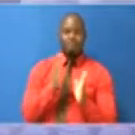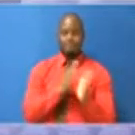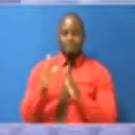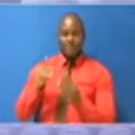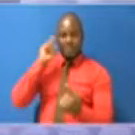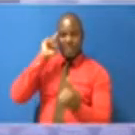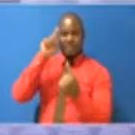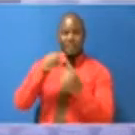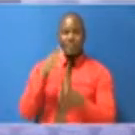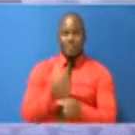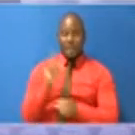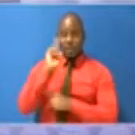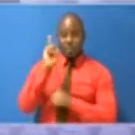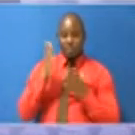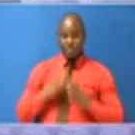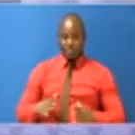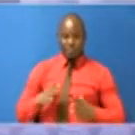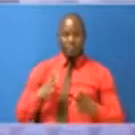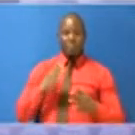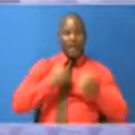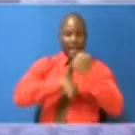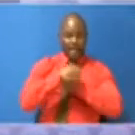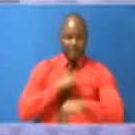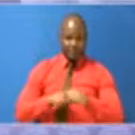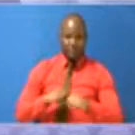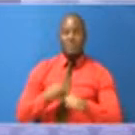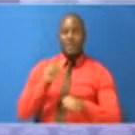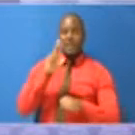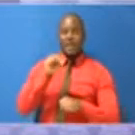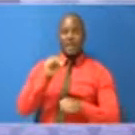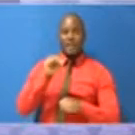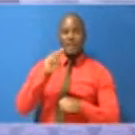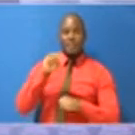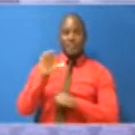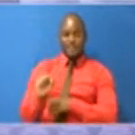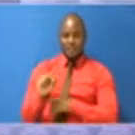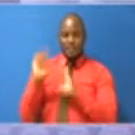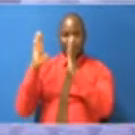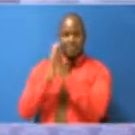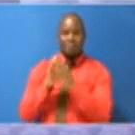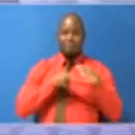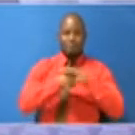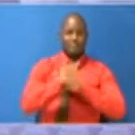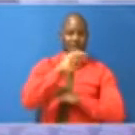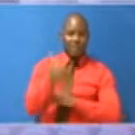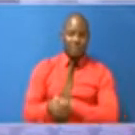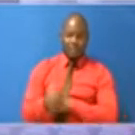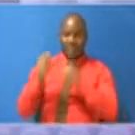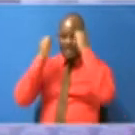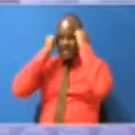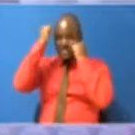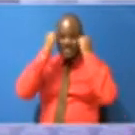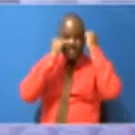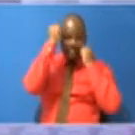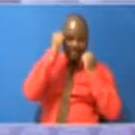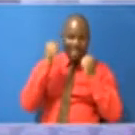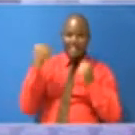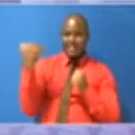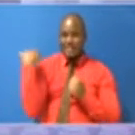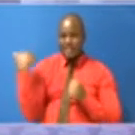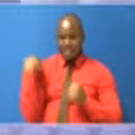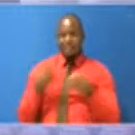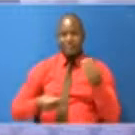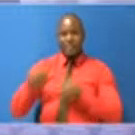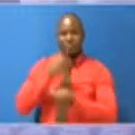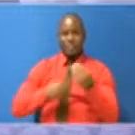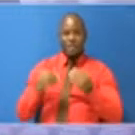be geared towards making nairobians more productive the nms that you praise has been going around the city with gsu harassing our